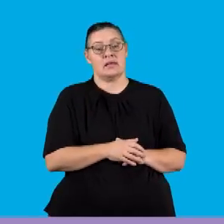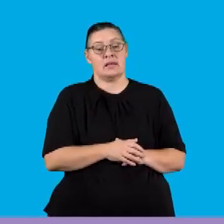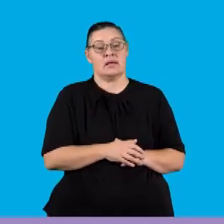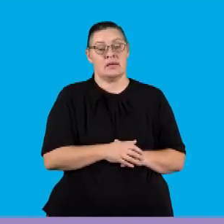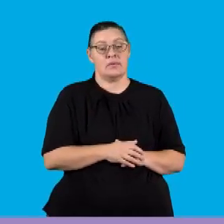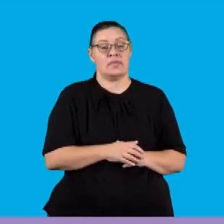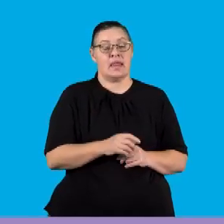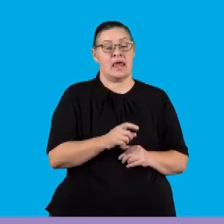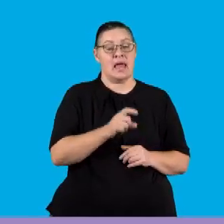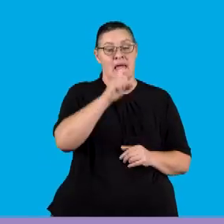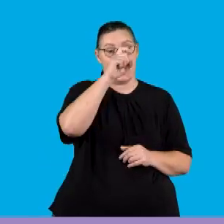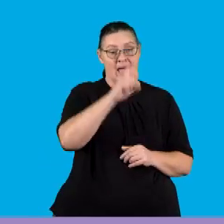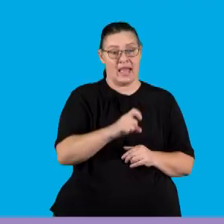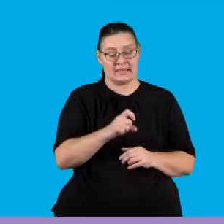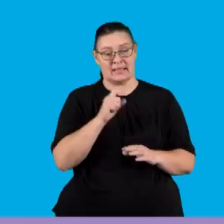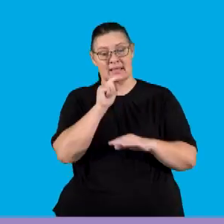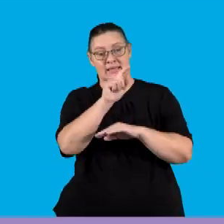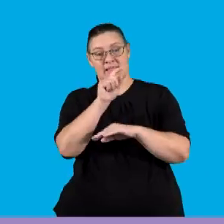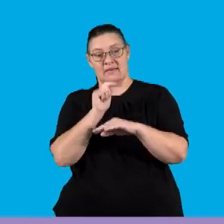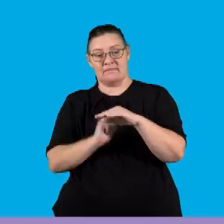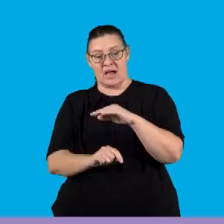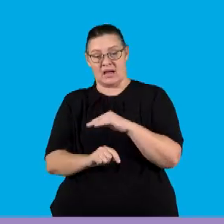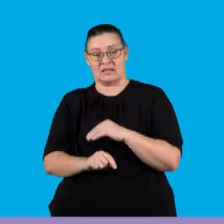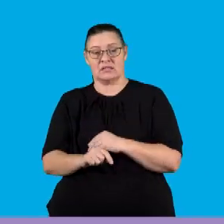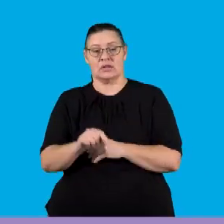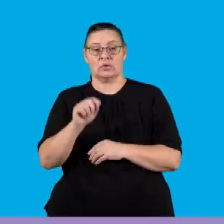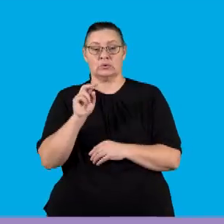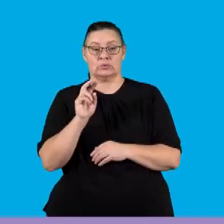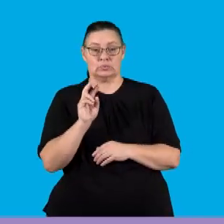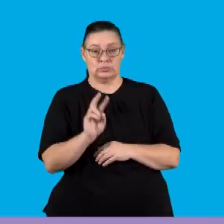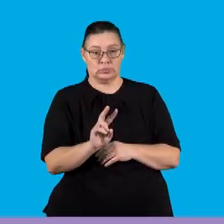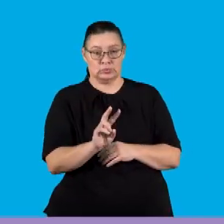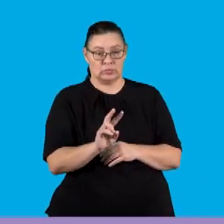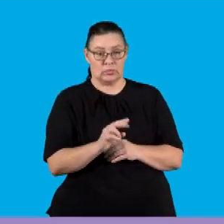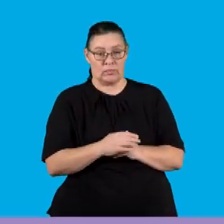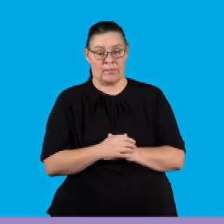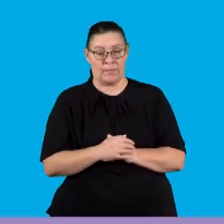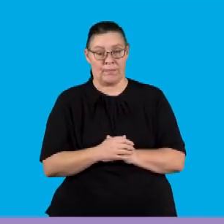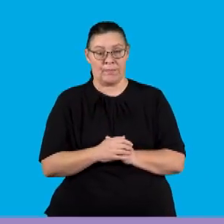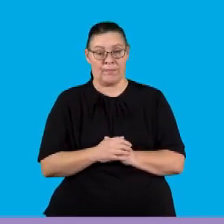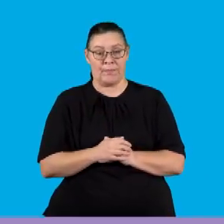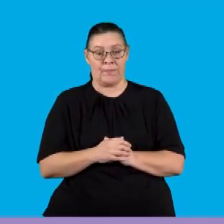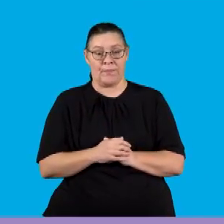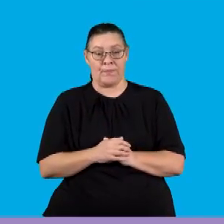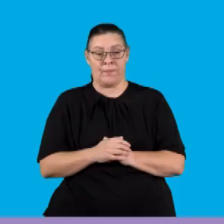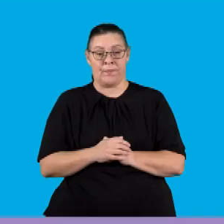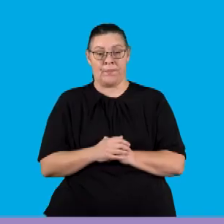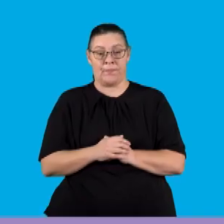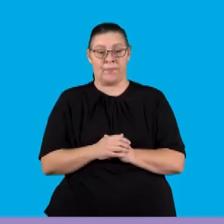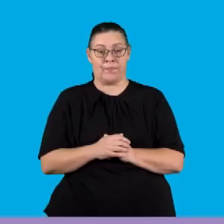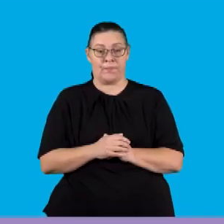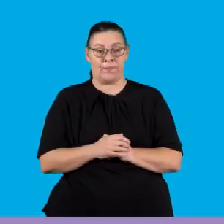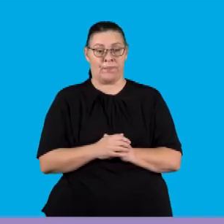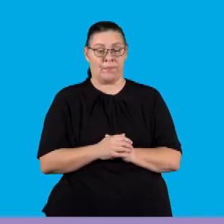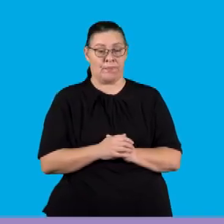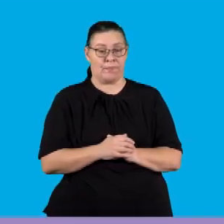we divided them by 2. So we took the input values, which are represented by x, and we divided